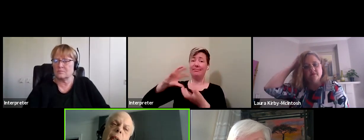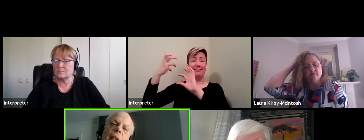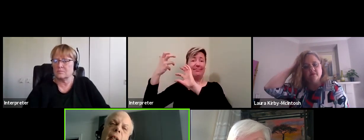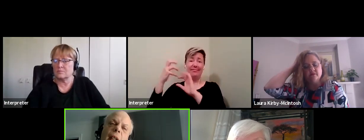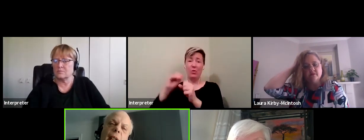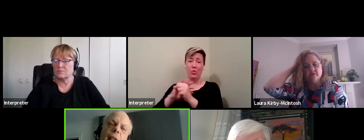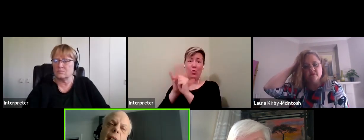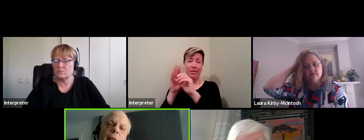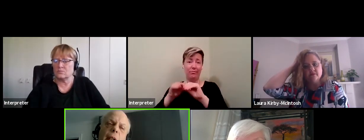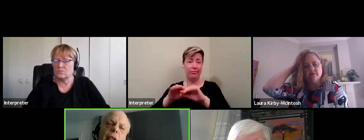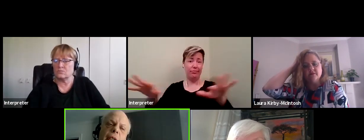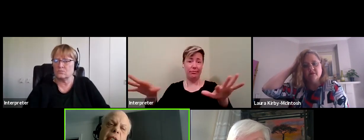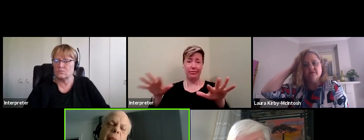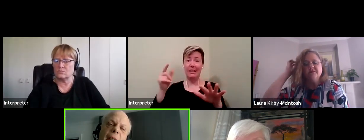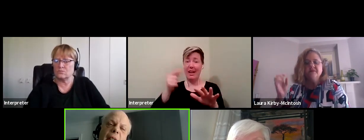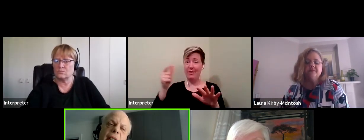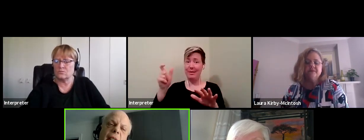new